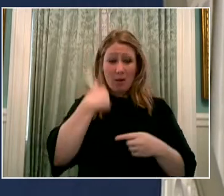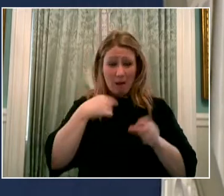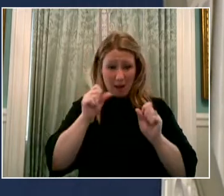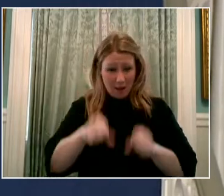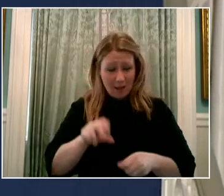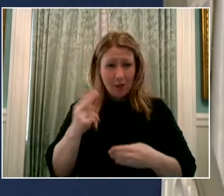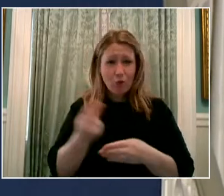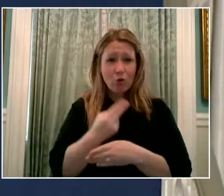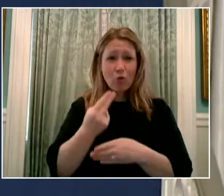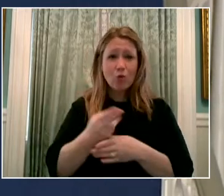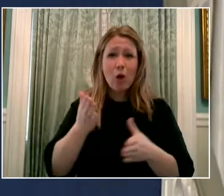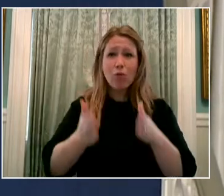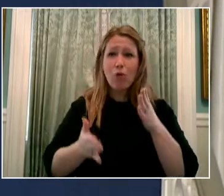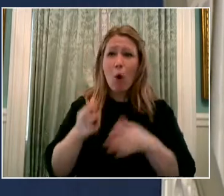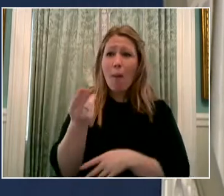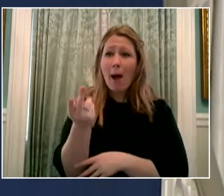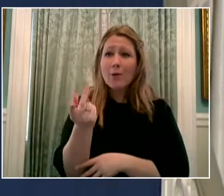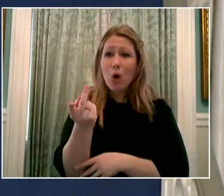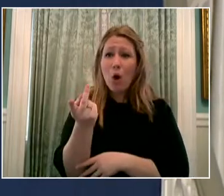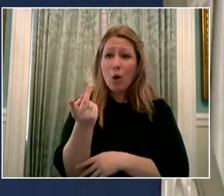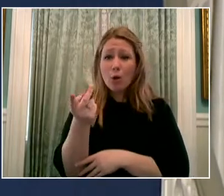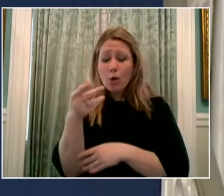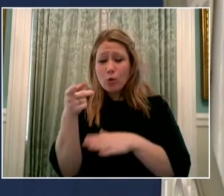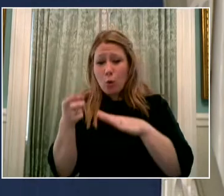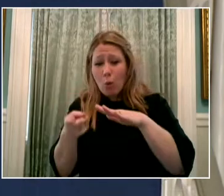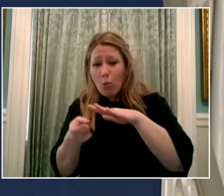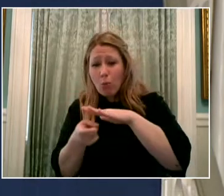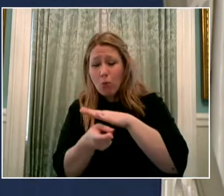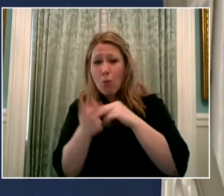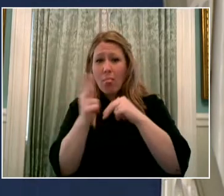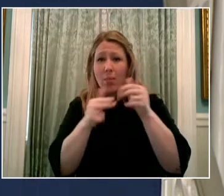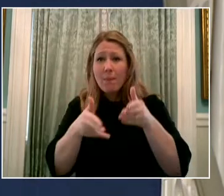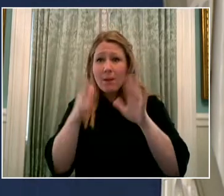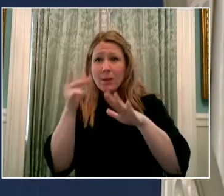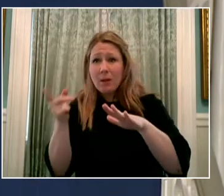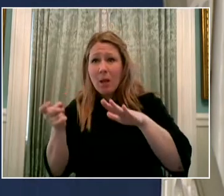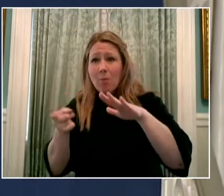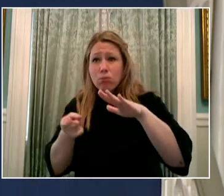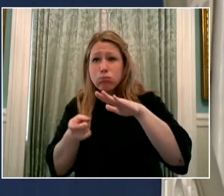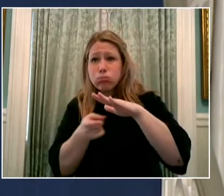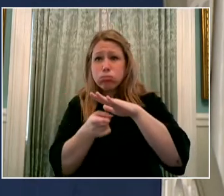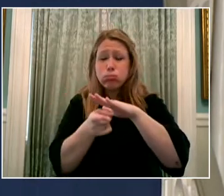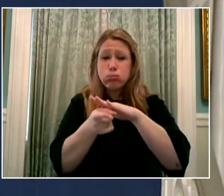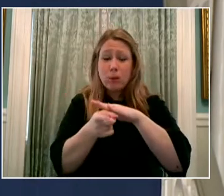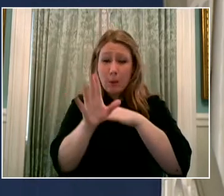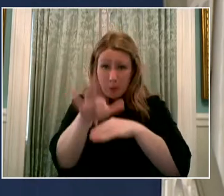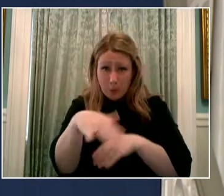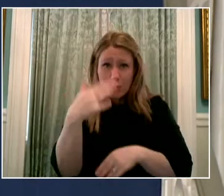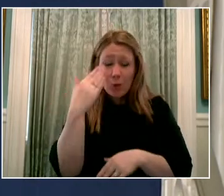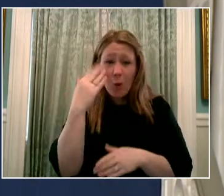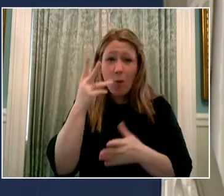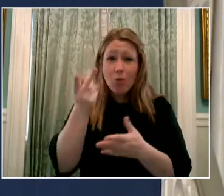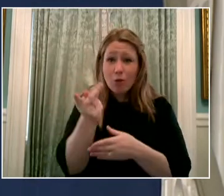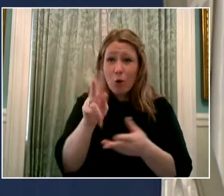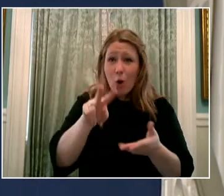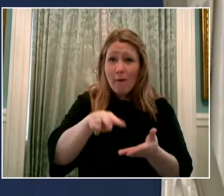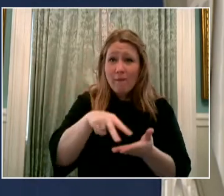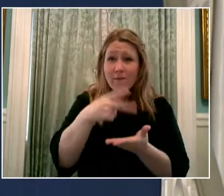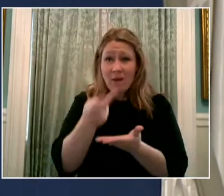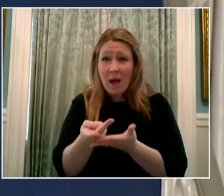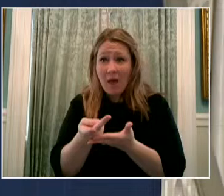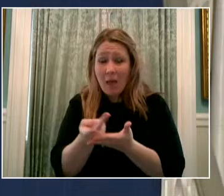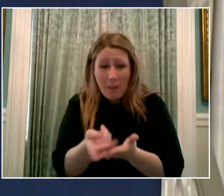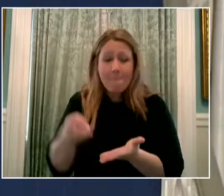to climb through the rubble, even when it fell, it got back up. You know that? So like when we fall, we got back